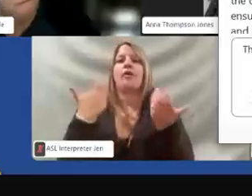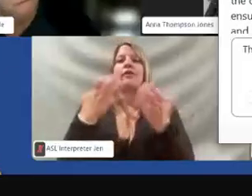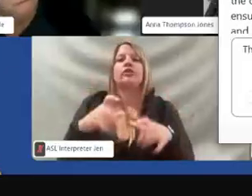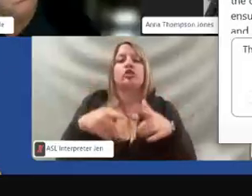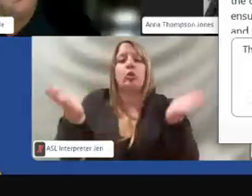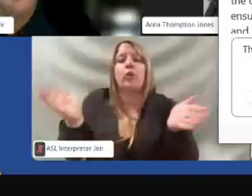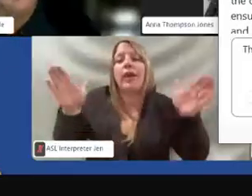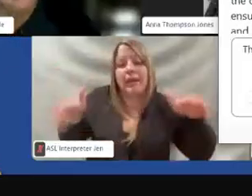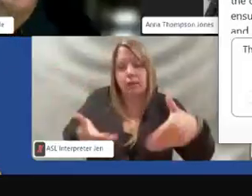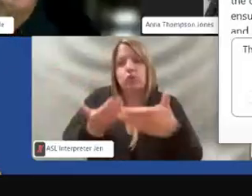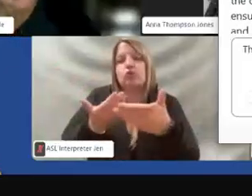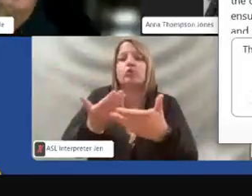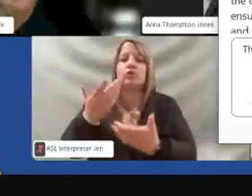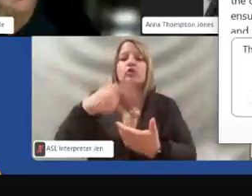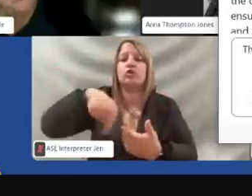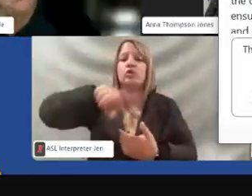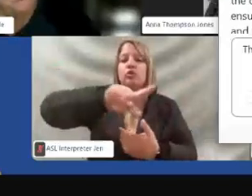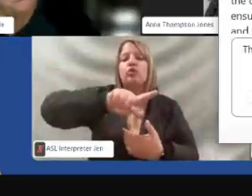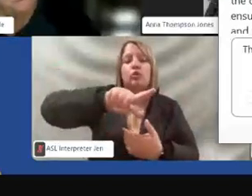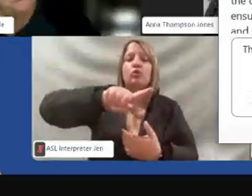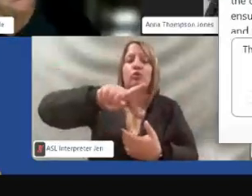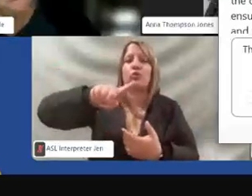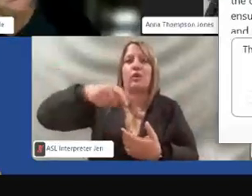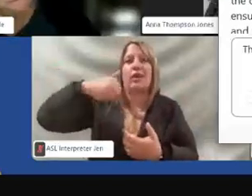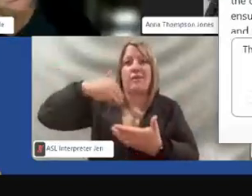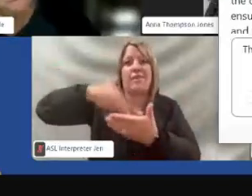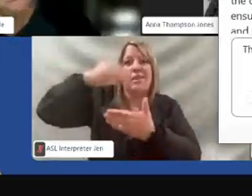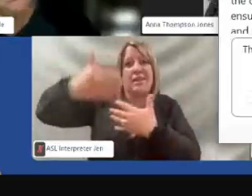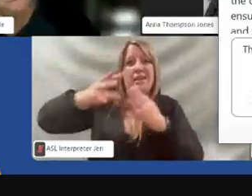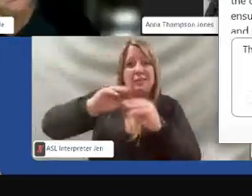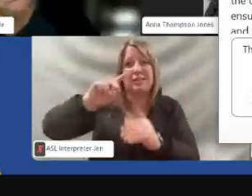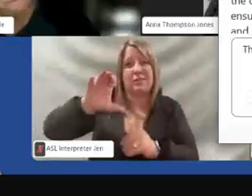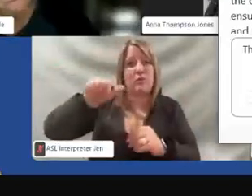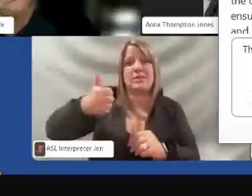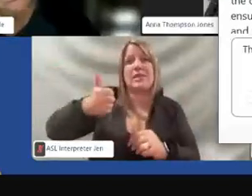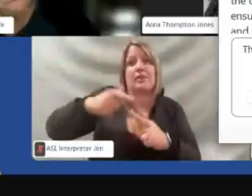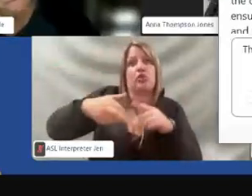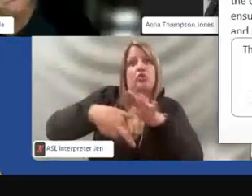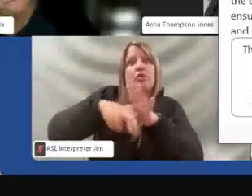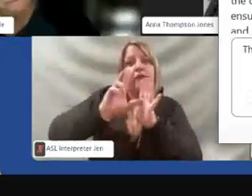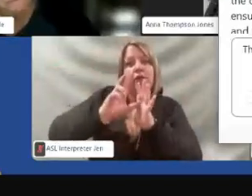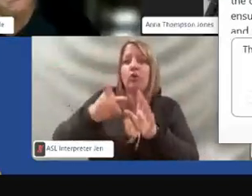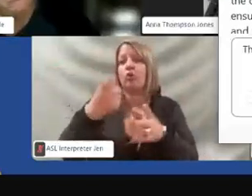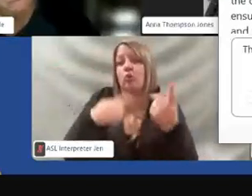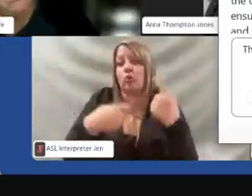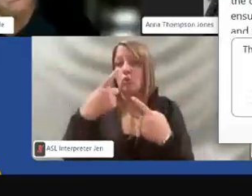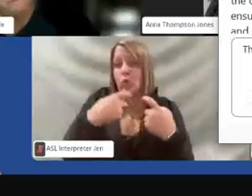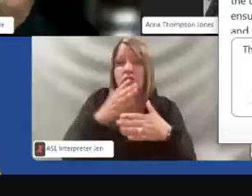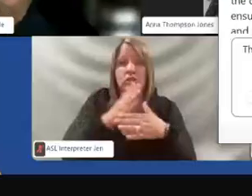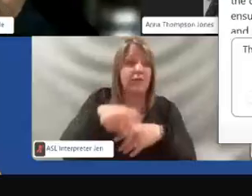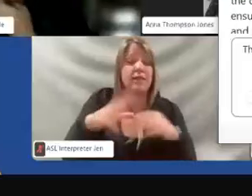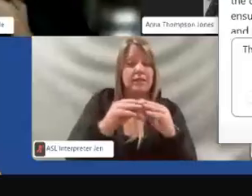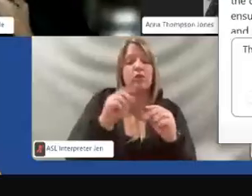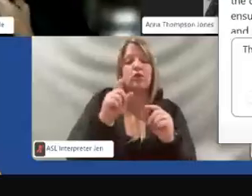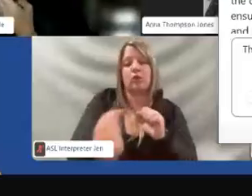introduce things to you guys. And then you have really until the next meeting on December 10th to review that. So if you have questions after this meeting, you